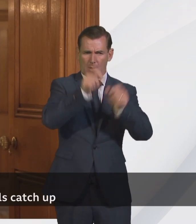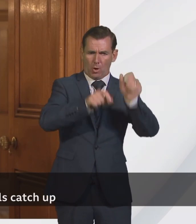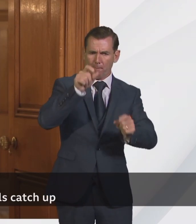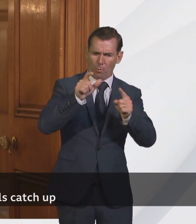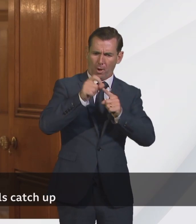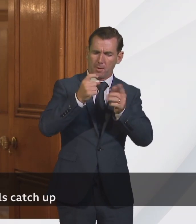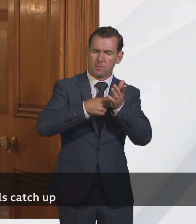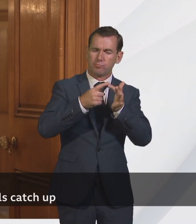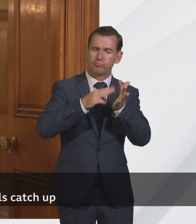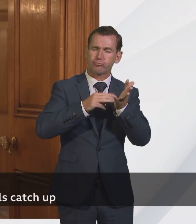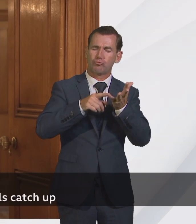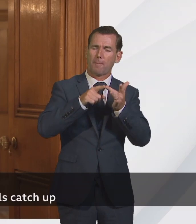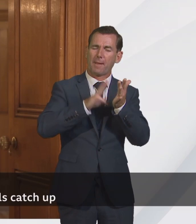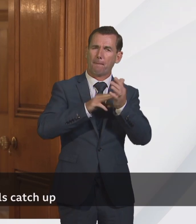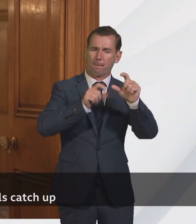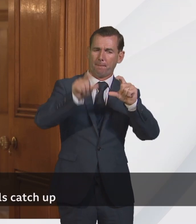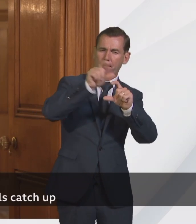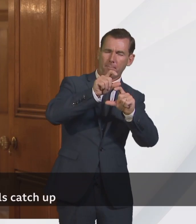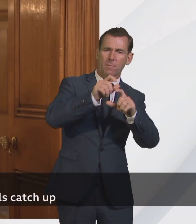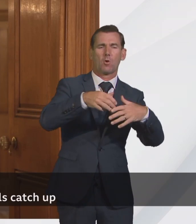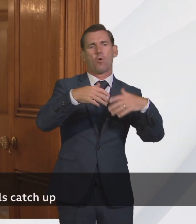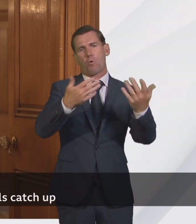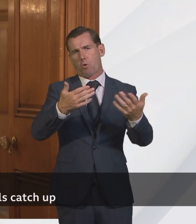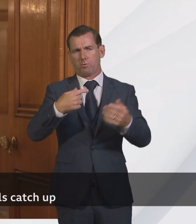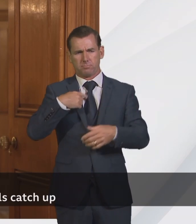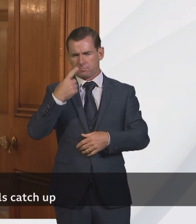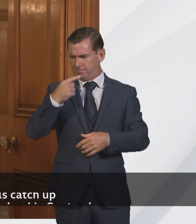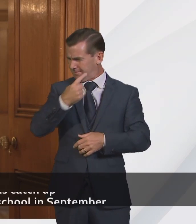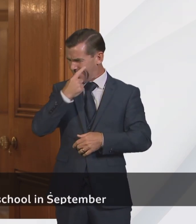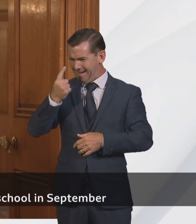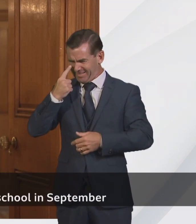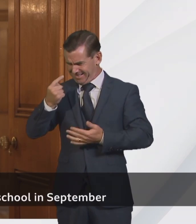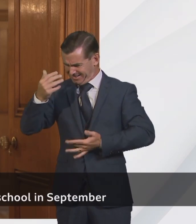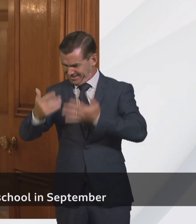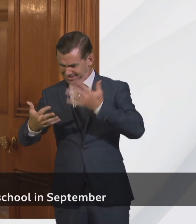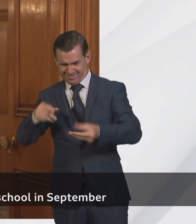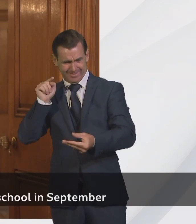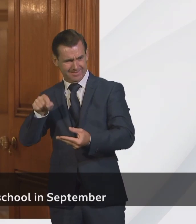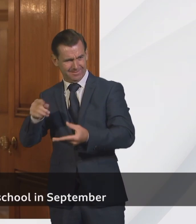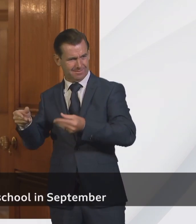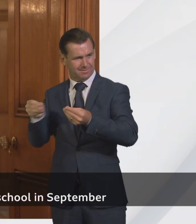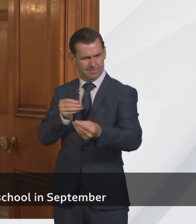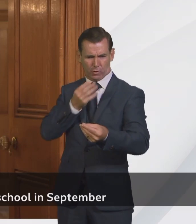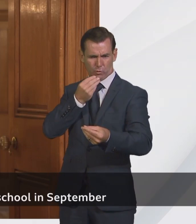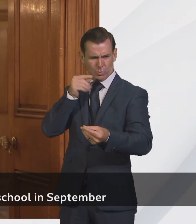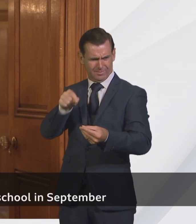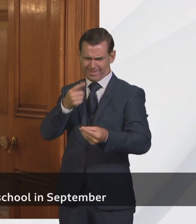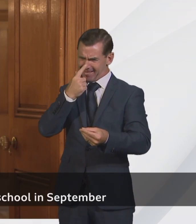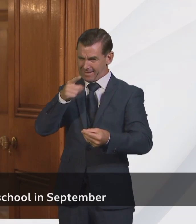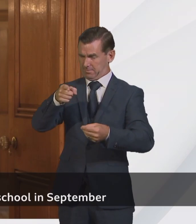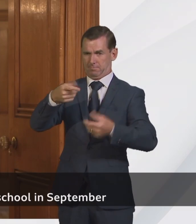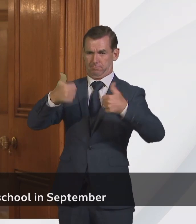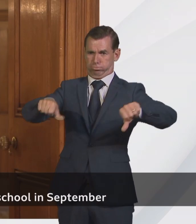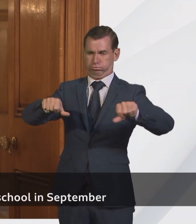to the position of making sure that every school is ready to be welcoming back children